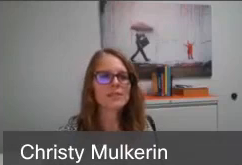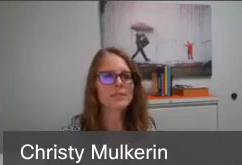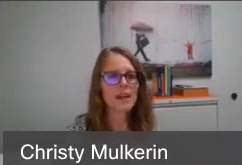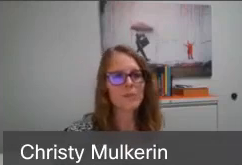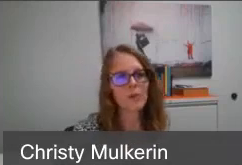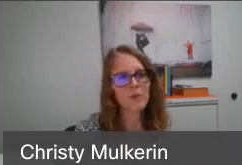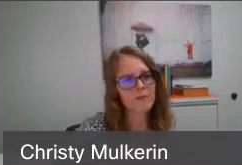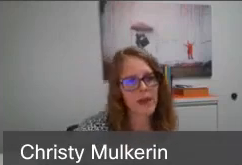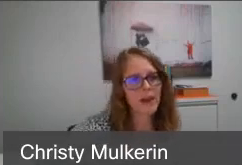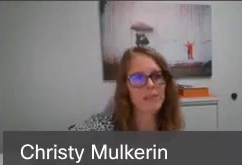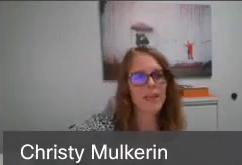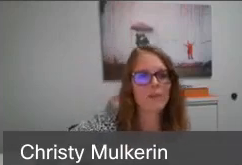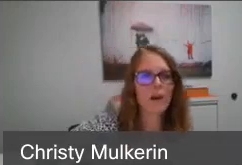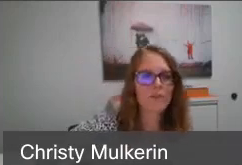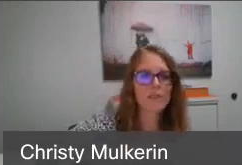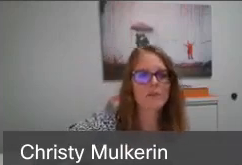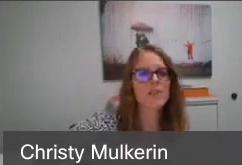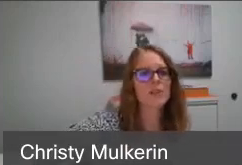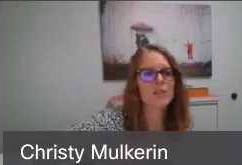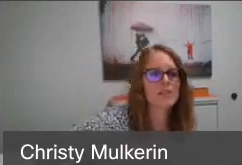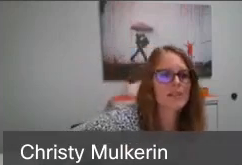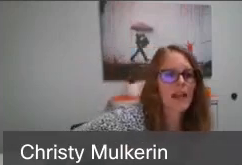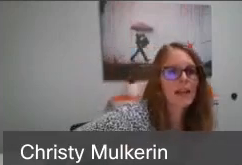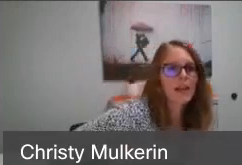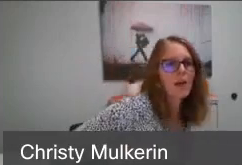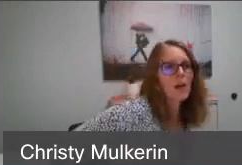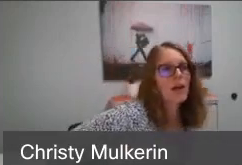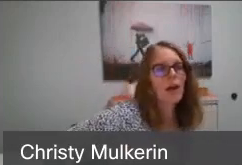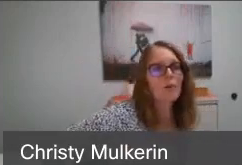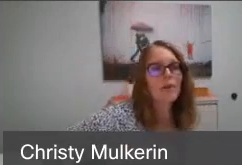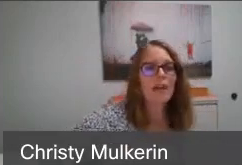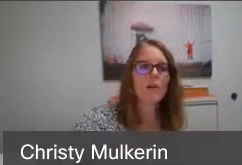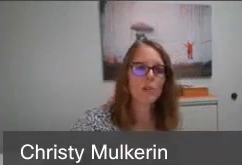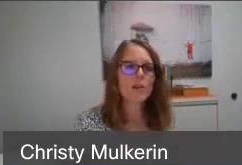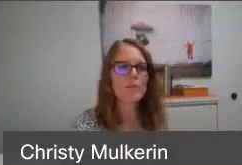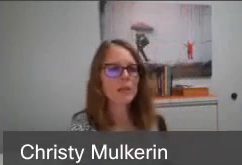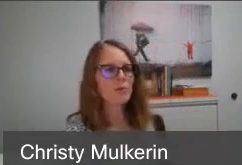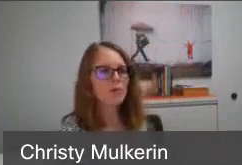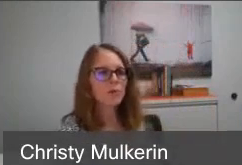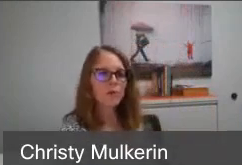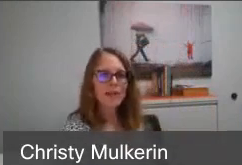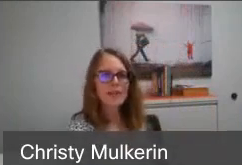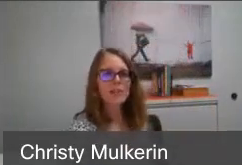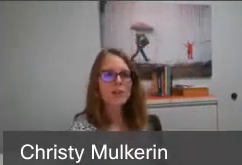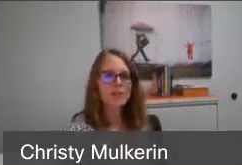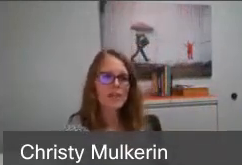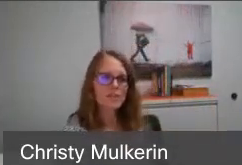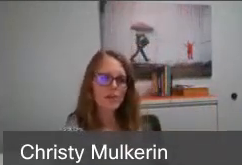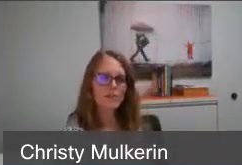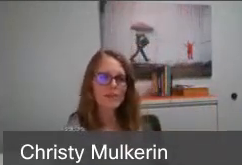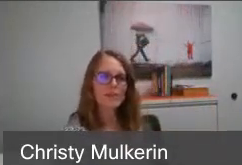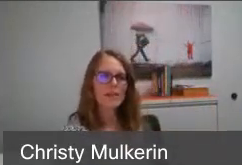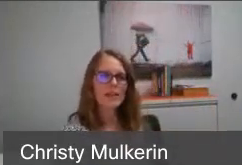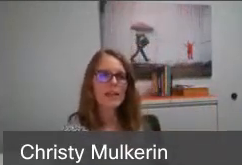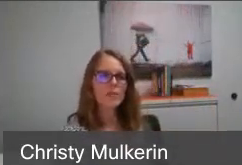So in sum, what we found after all of this research is that we had about 20 people who were waiting to go to